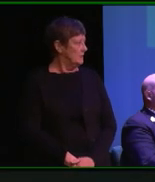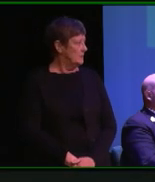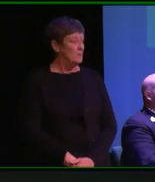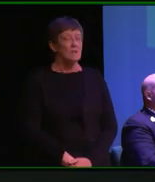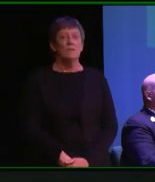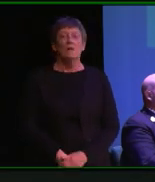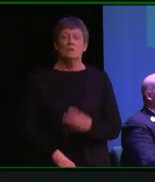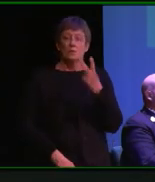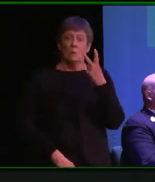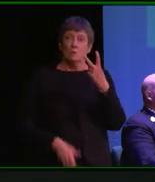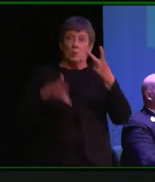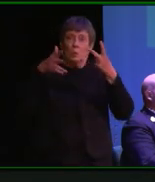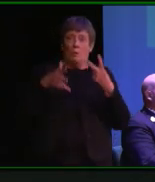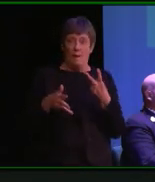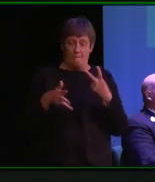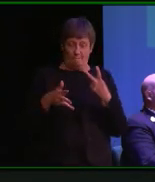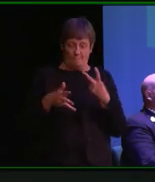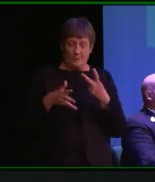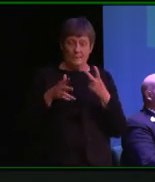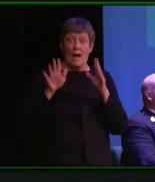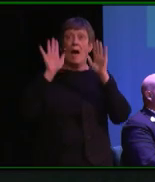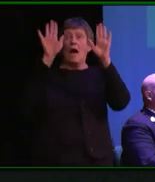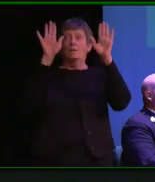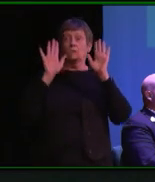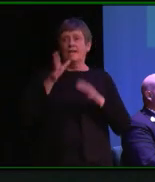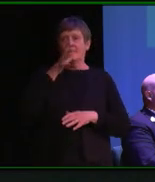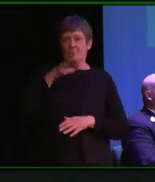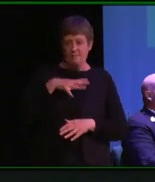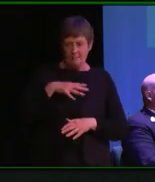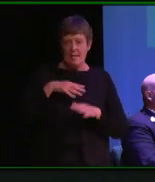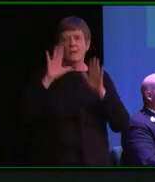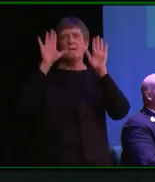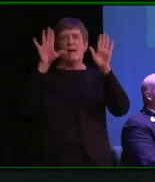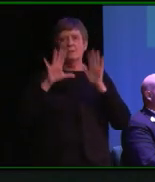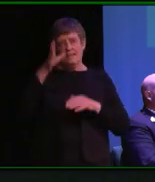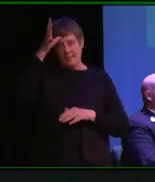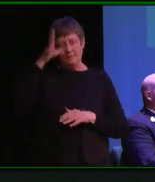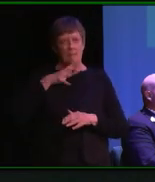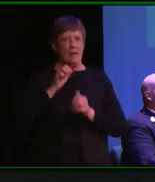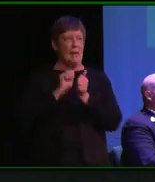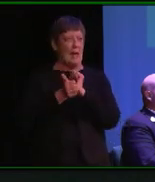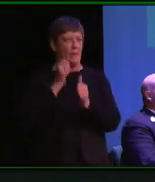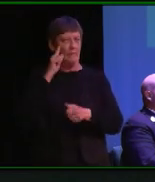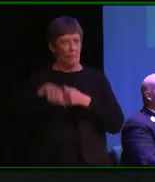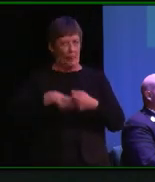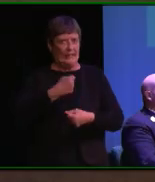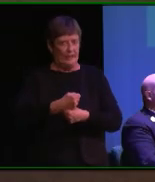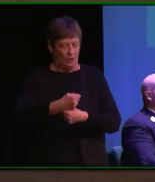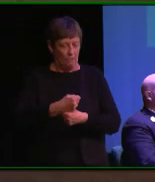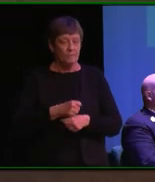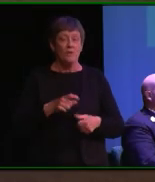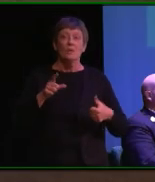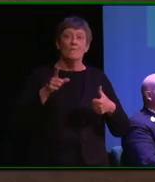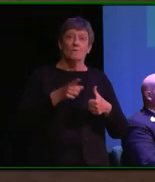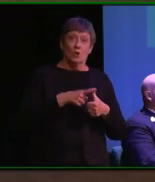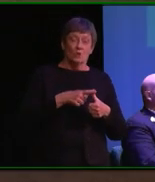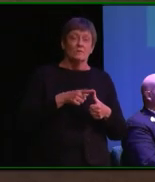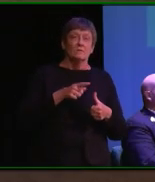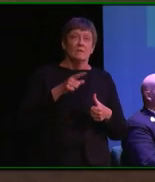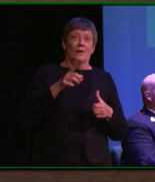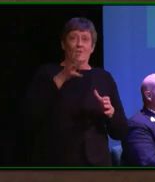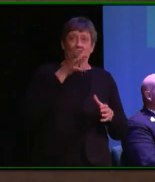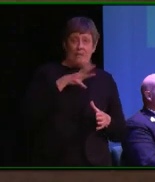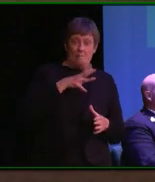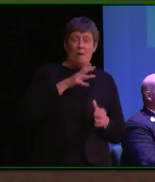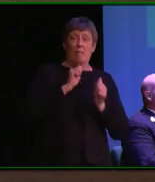So two awards remaining. We have Outstanding Female and Outstanding Male Athlete of the Year. First, the Outstanding Female Athlete